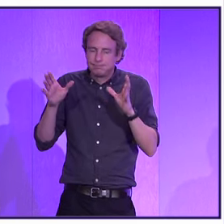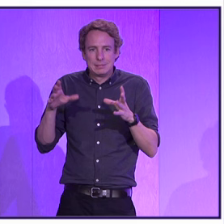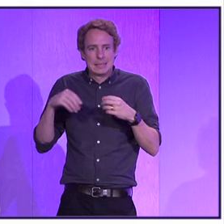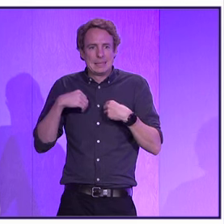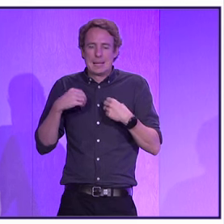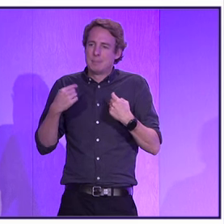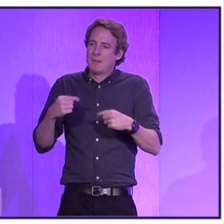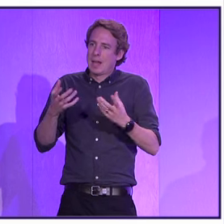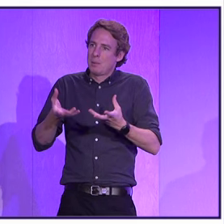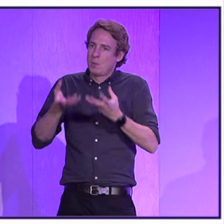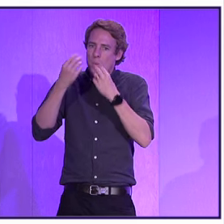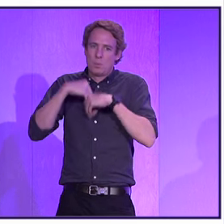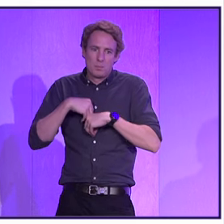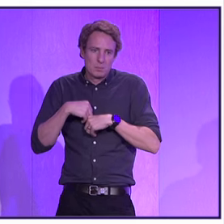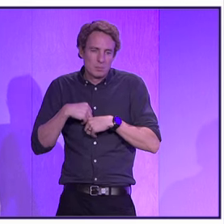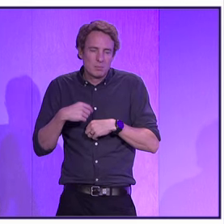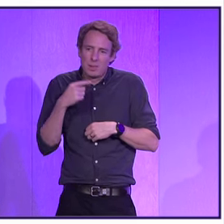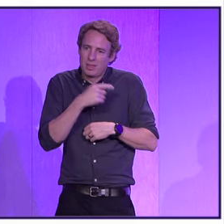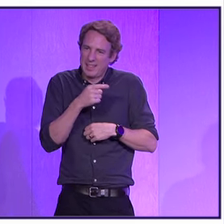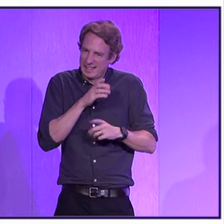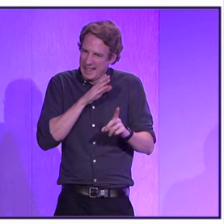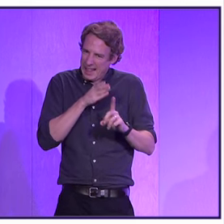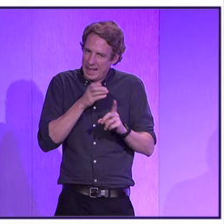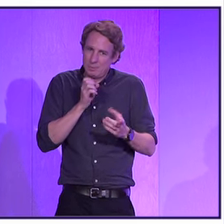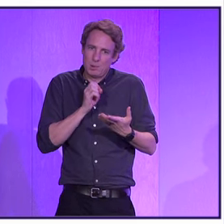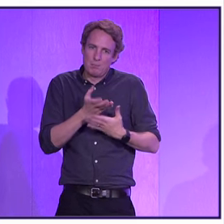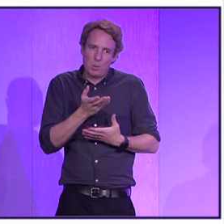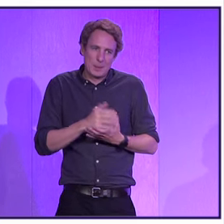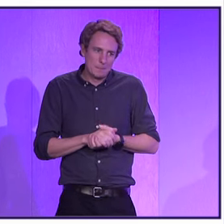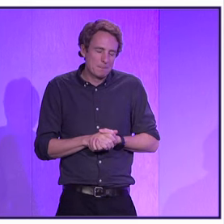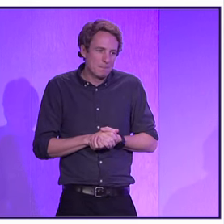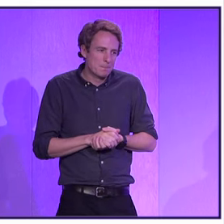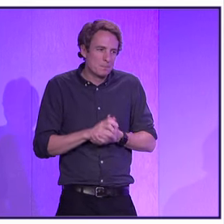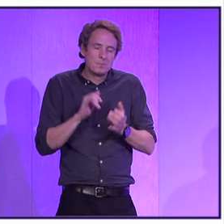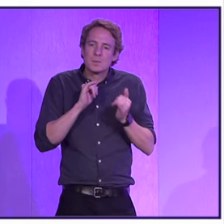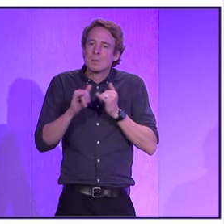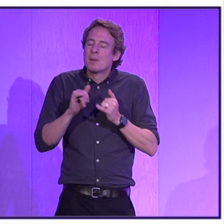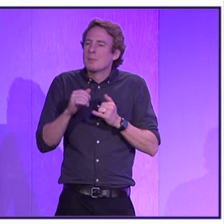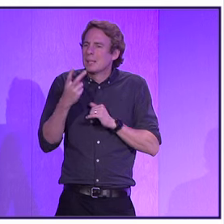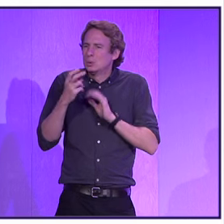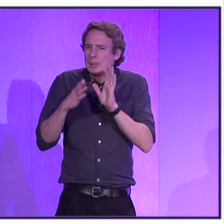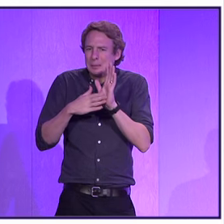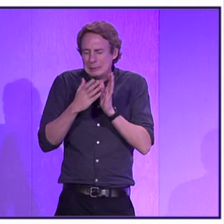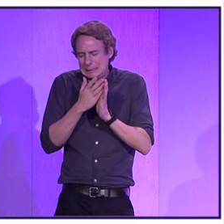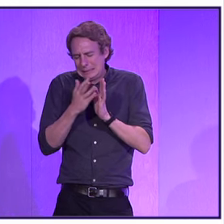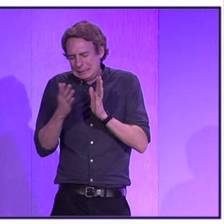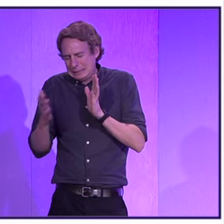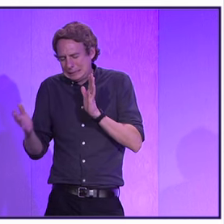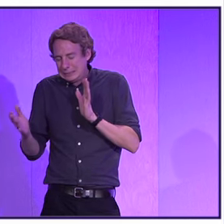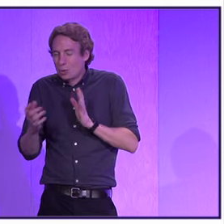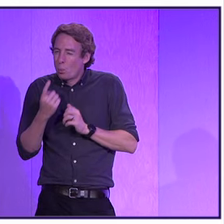Zephaniah was getting at with his poem. So if you remember nothing else from the next 20 minutes or